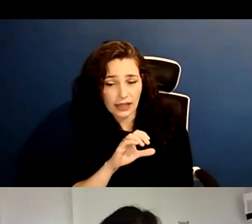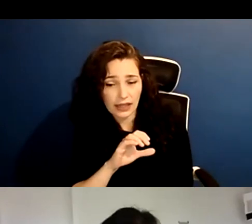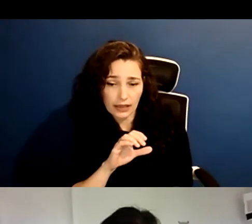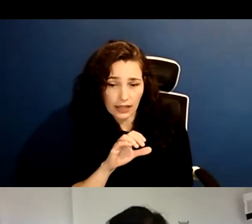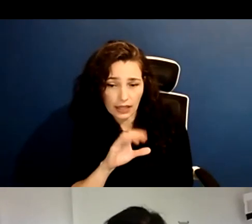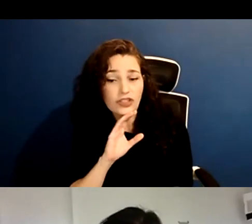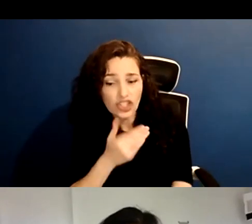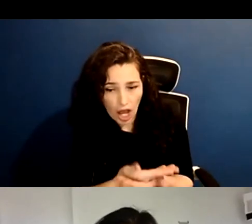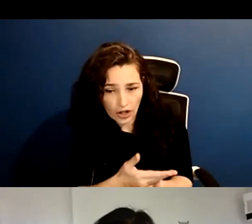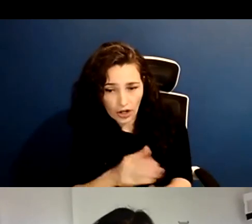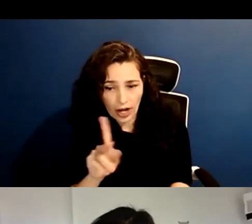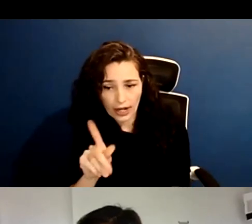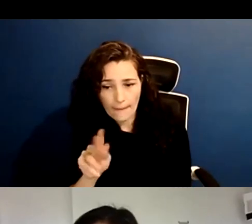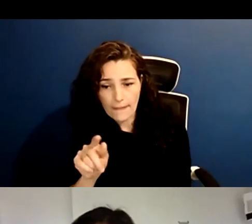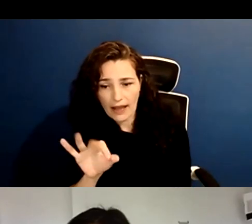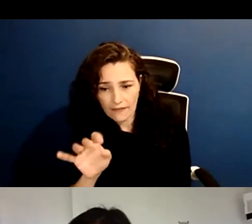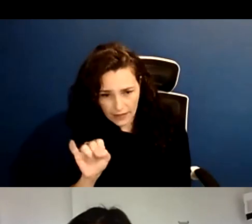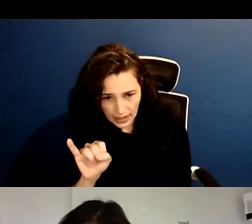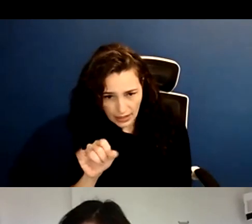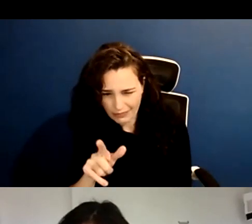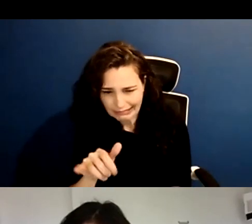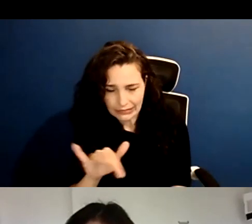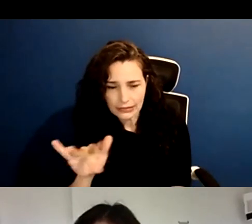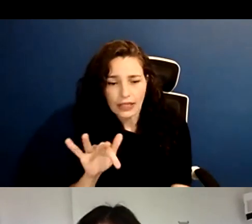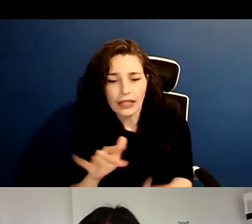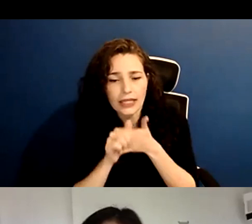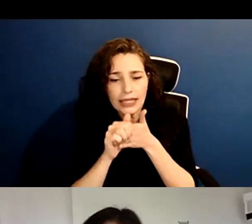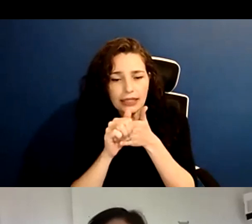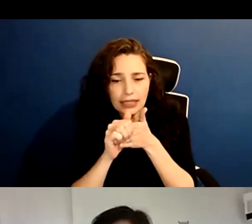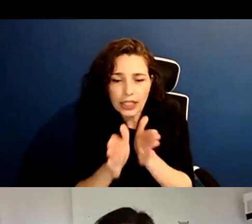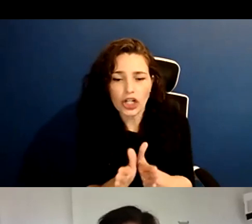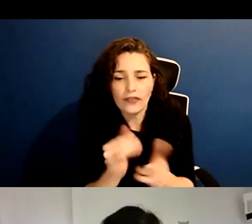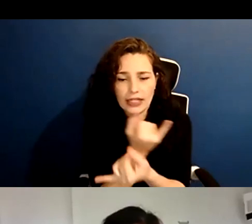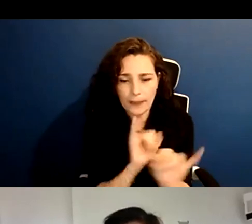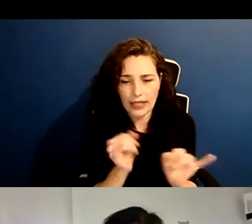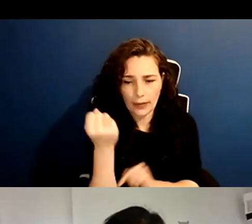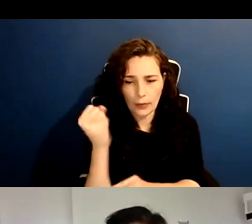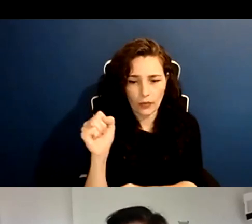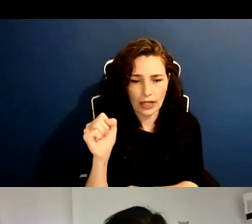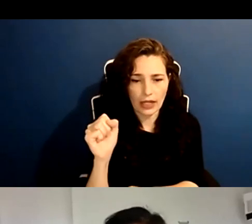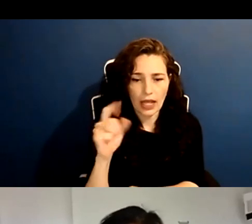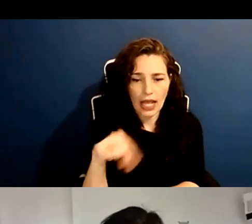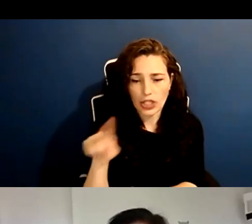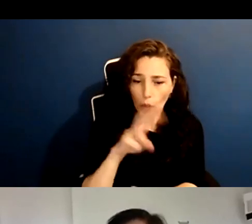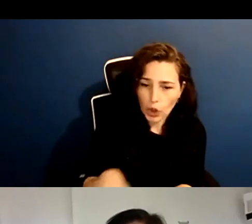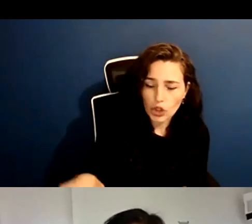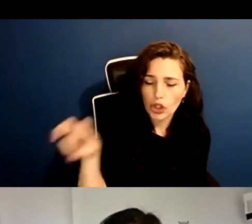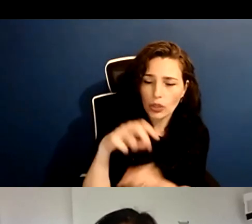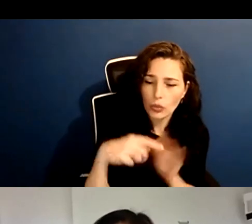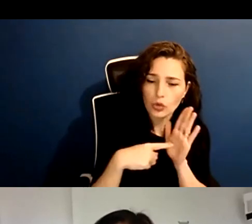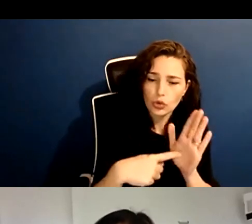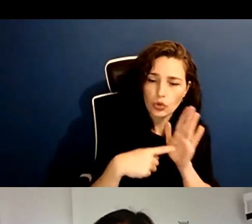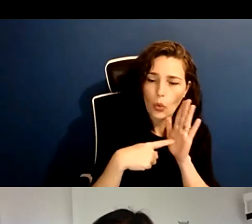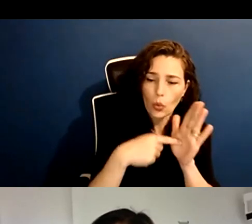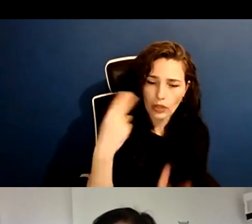We were like, well, her journey's uncovering this history, and that's it. But everyone said, no, you have to, you know, just think about it more